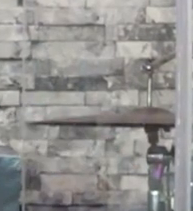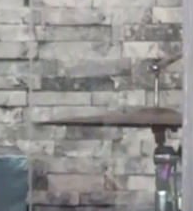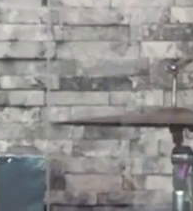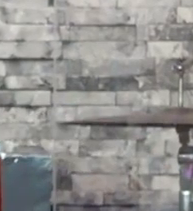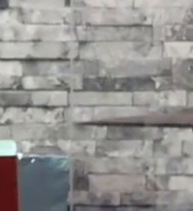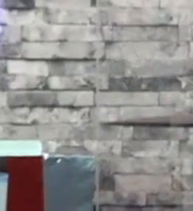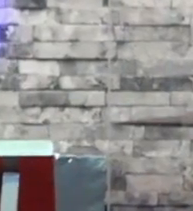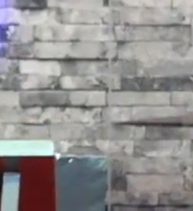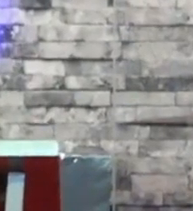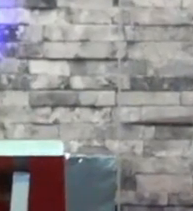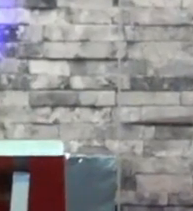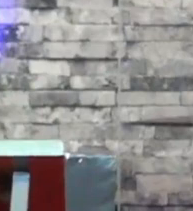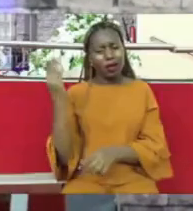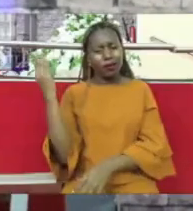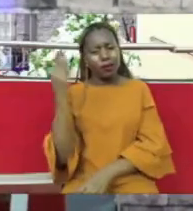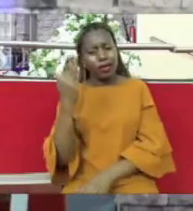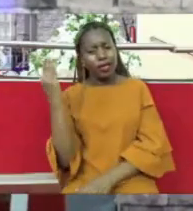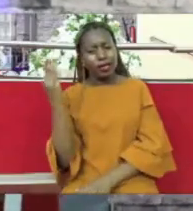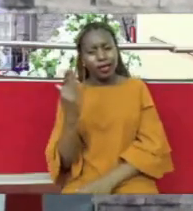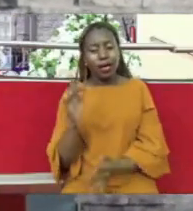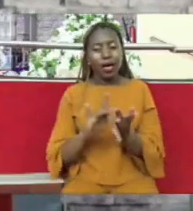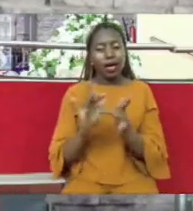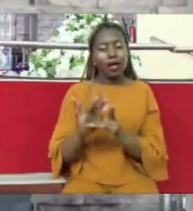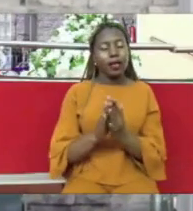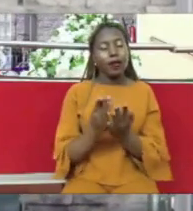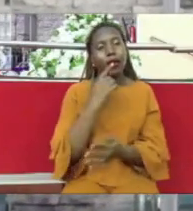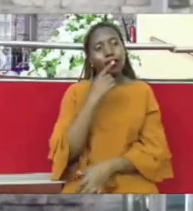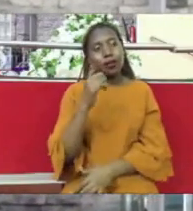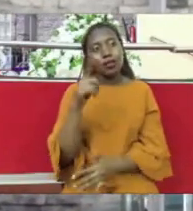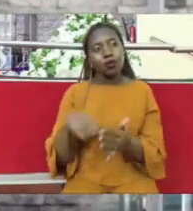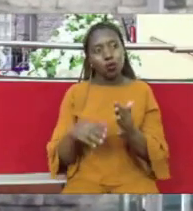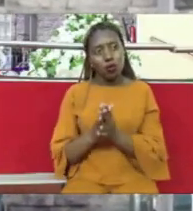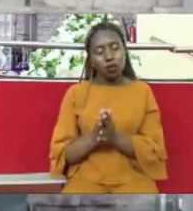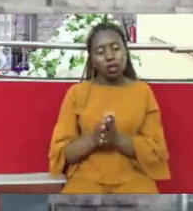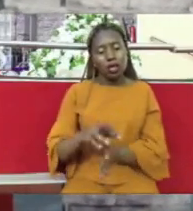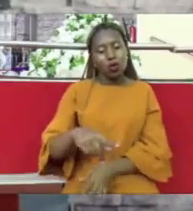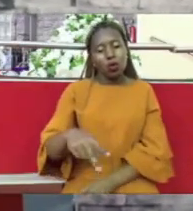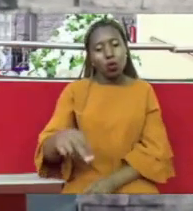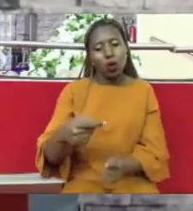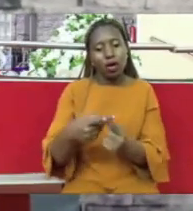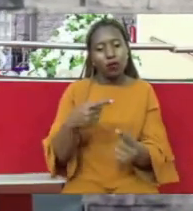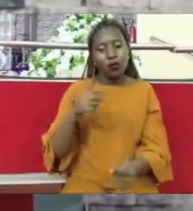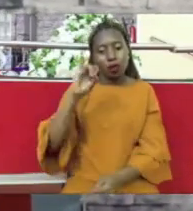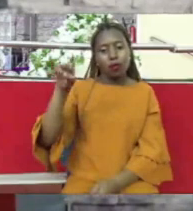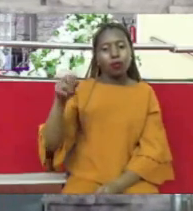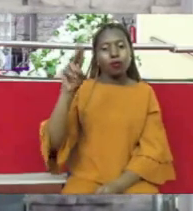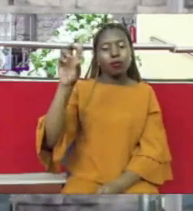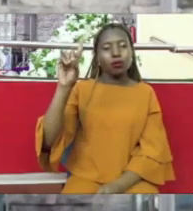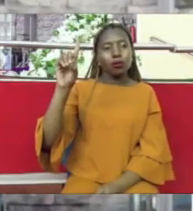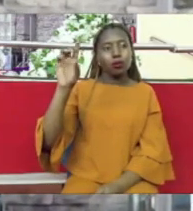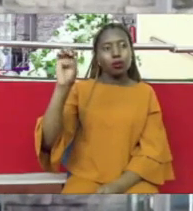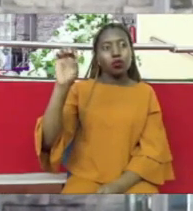doing ministry, and the Bible tells us here that he is walking from Judea to Galilee. Na hivyo basi Yesu alikuwa